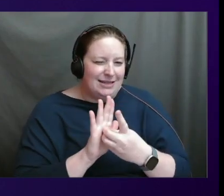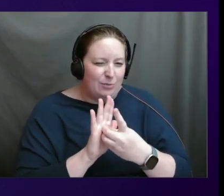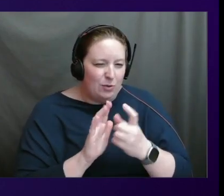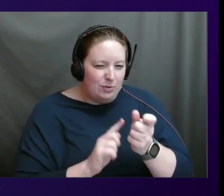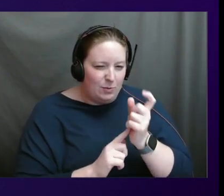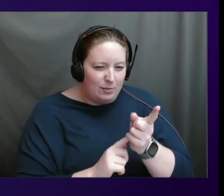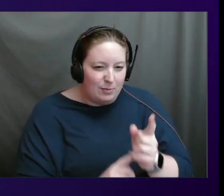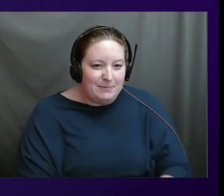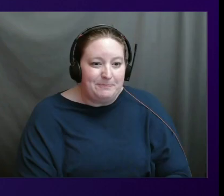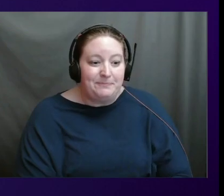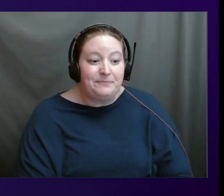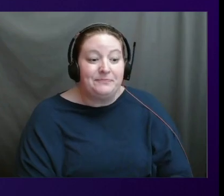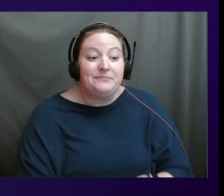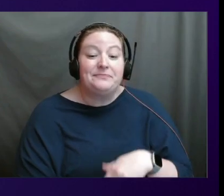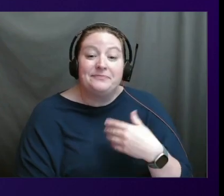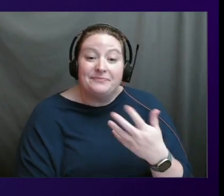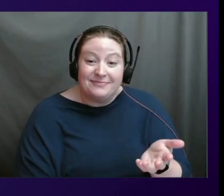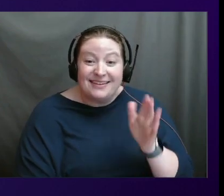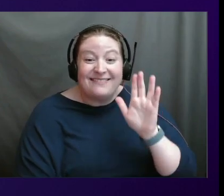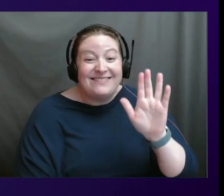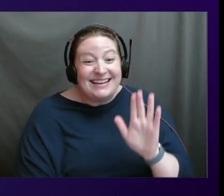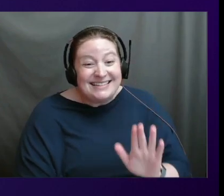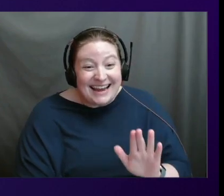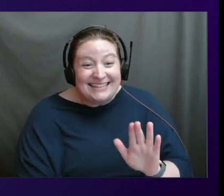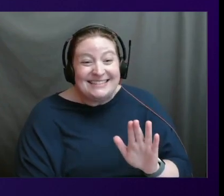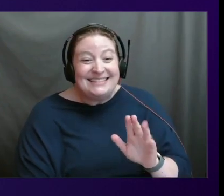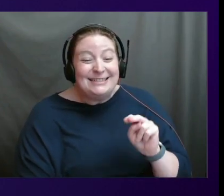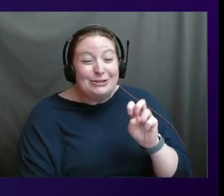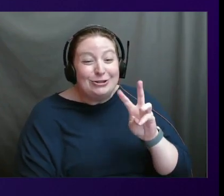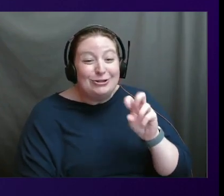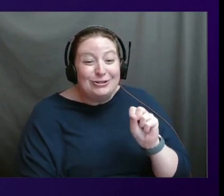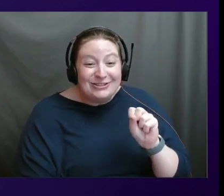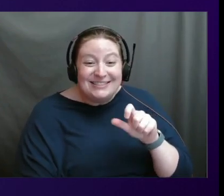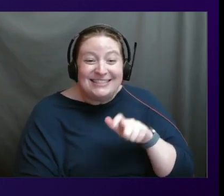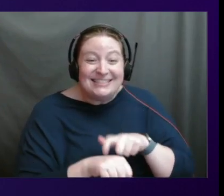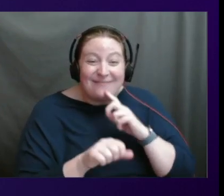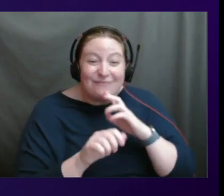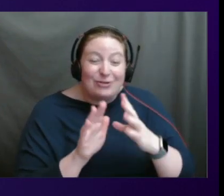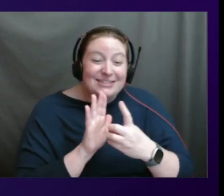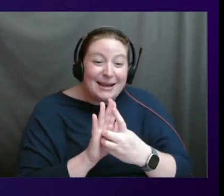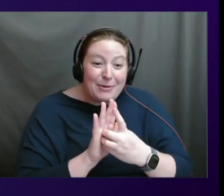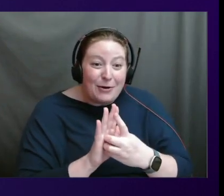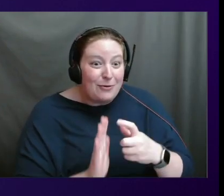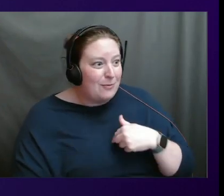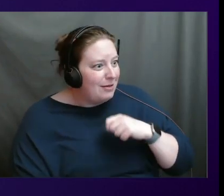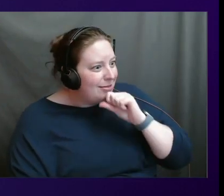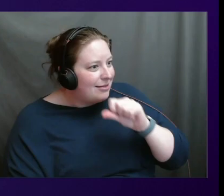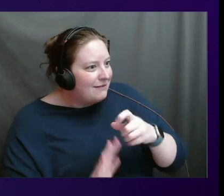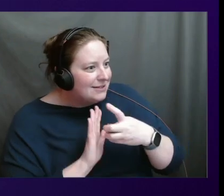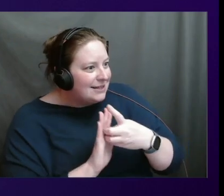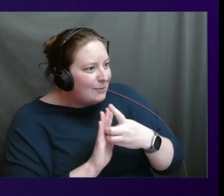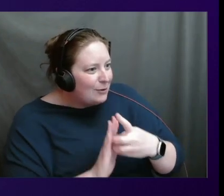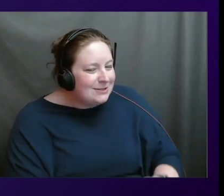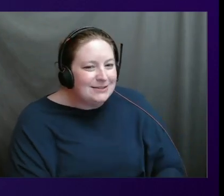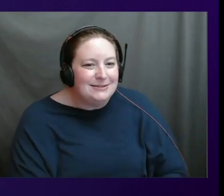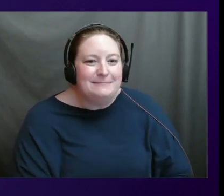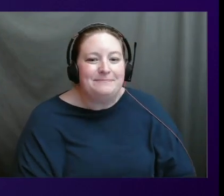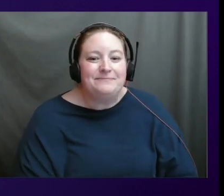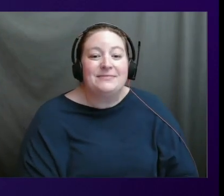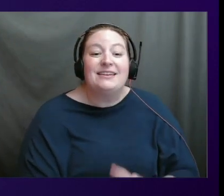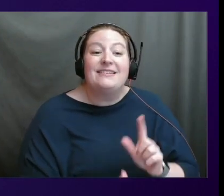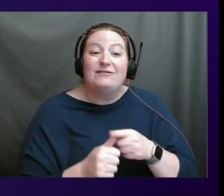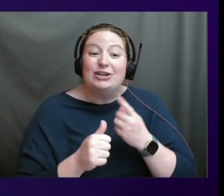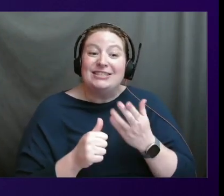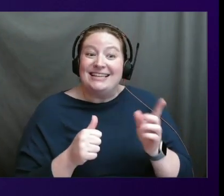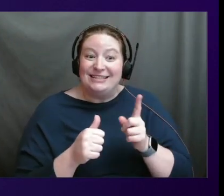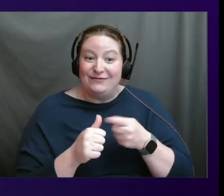momento. Speaking of which, fantastic news, it's time for a demo, everyone. Hey, we love demos. I mean, same. So first things first, this is